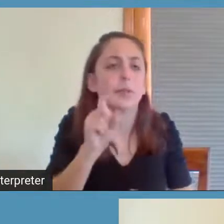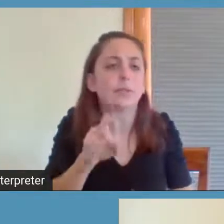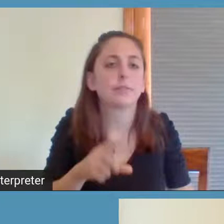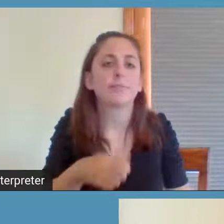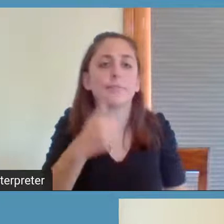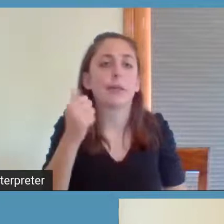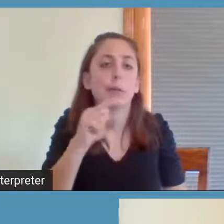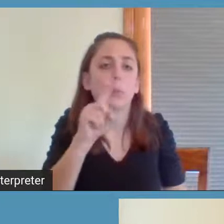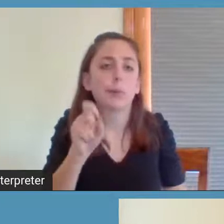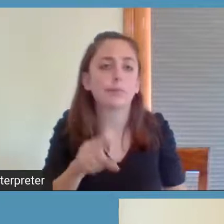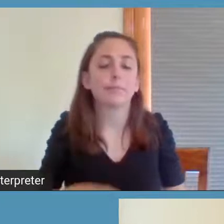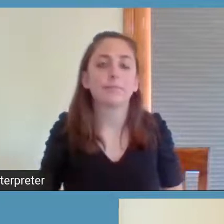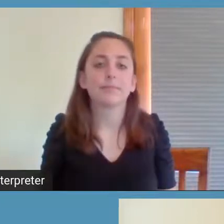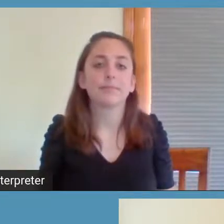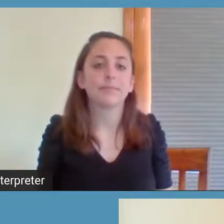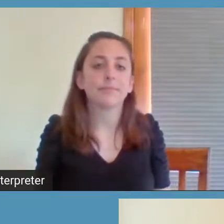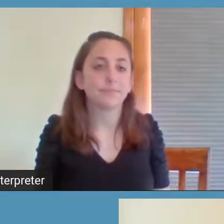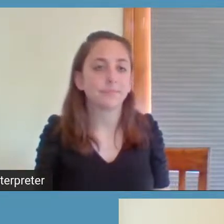Mm-hmm.